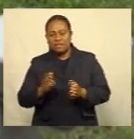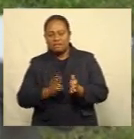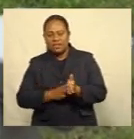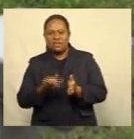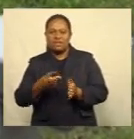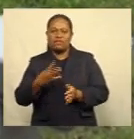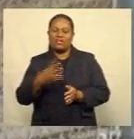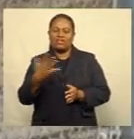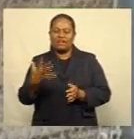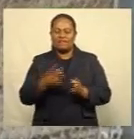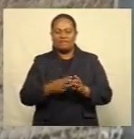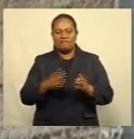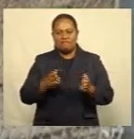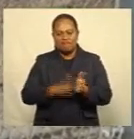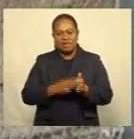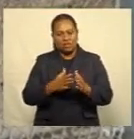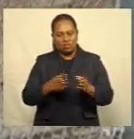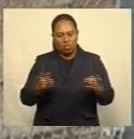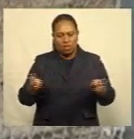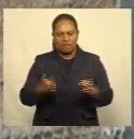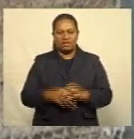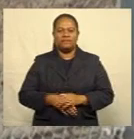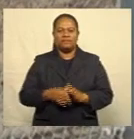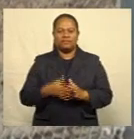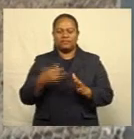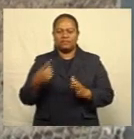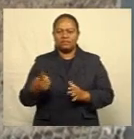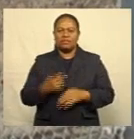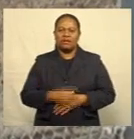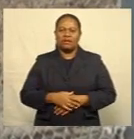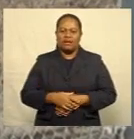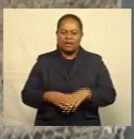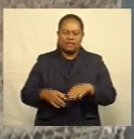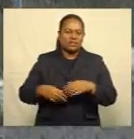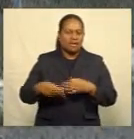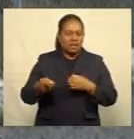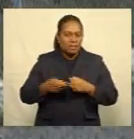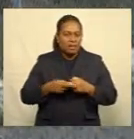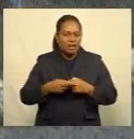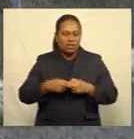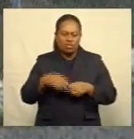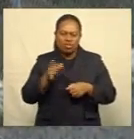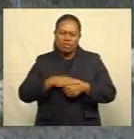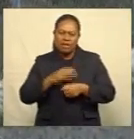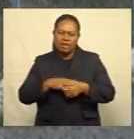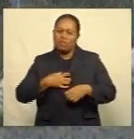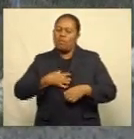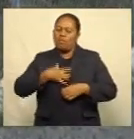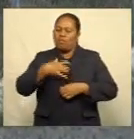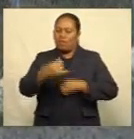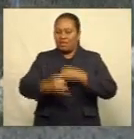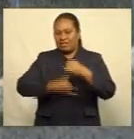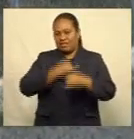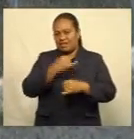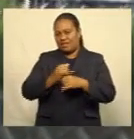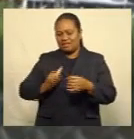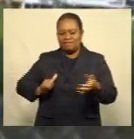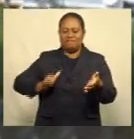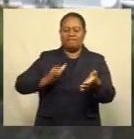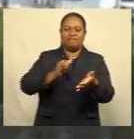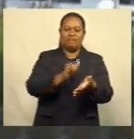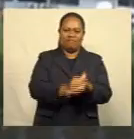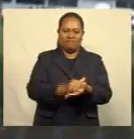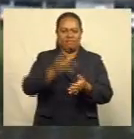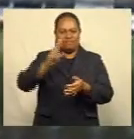45 meters. The $45 million runway upgrade is designed to enable more international flights to land in Nassori. The